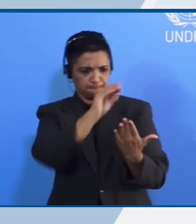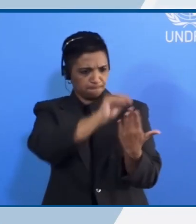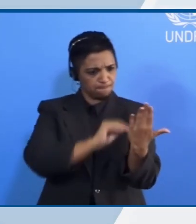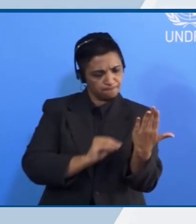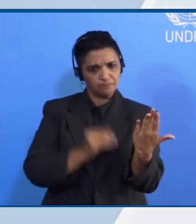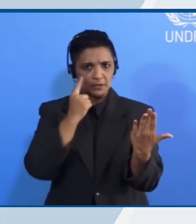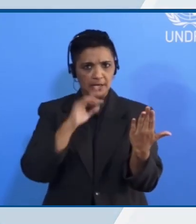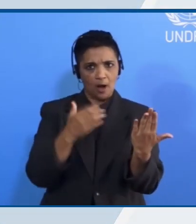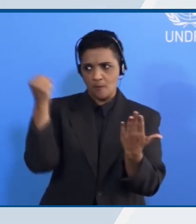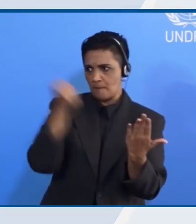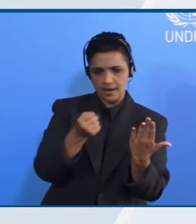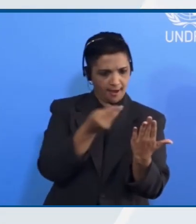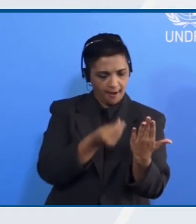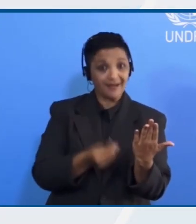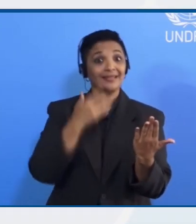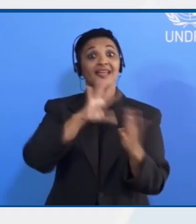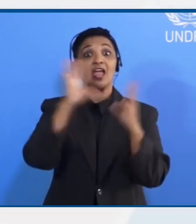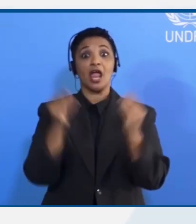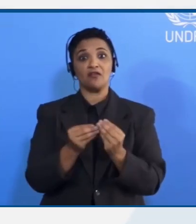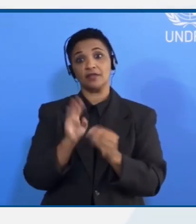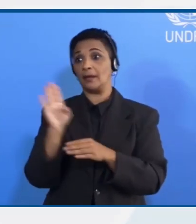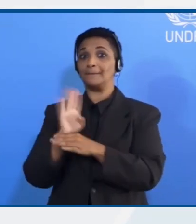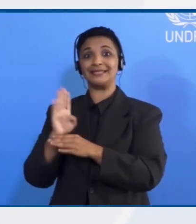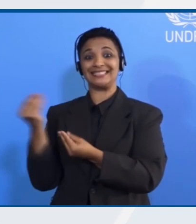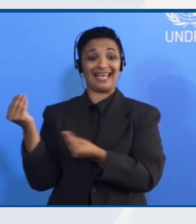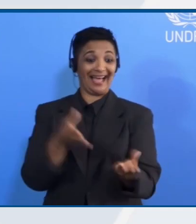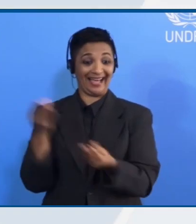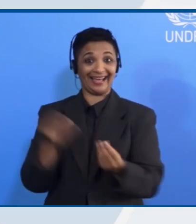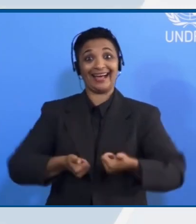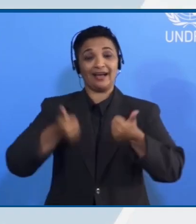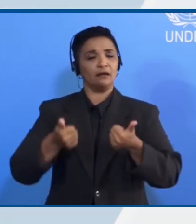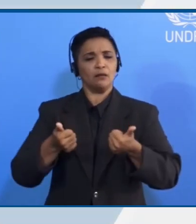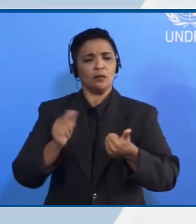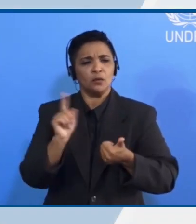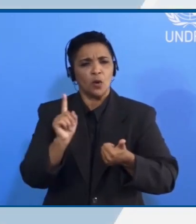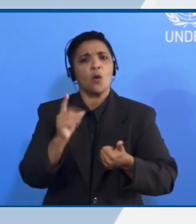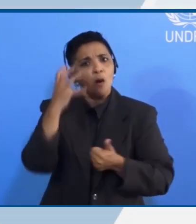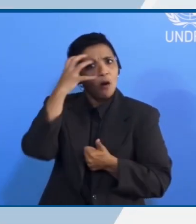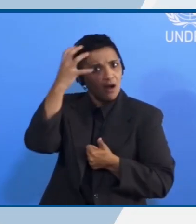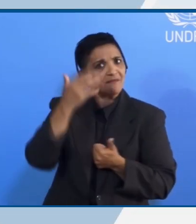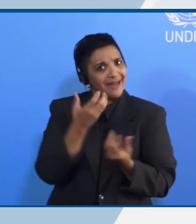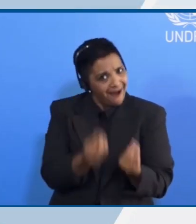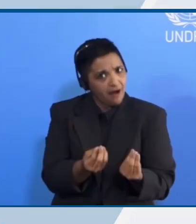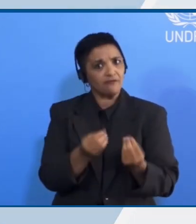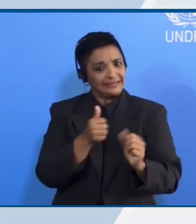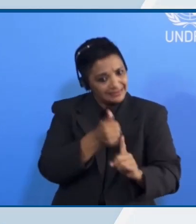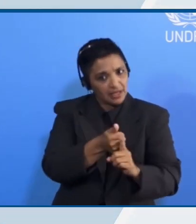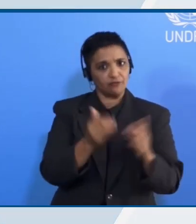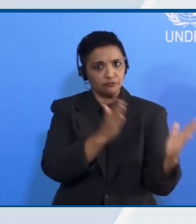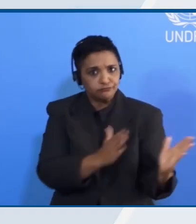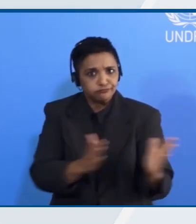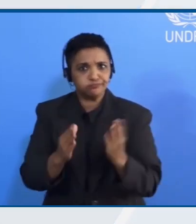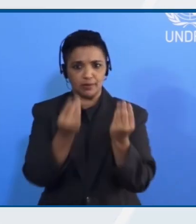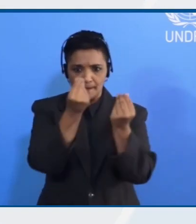these investments. So it's not that everything has a private sector solution out there. There are global public goods, there are investments that are needed by the public